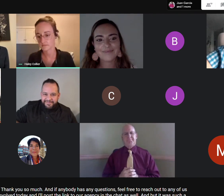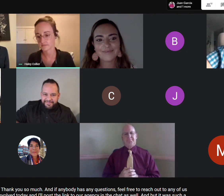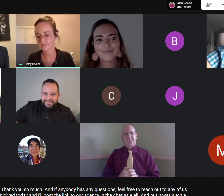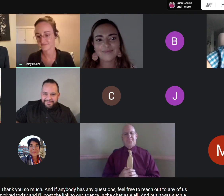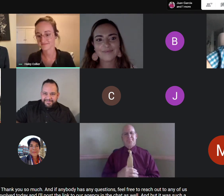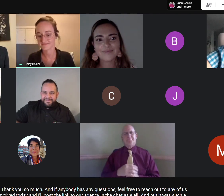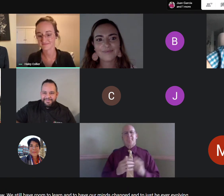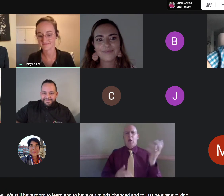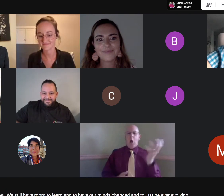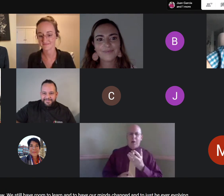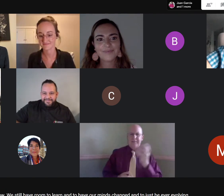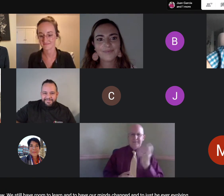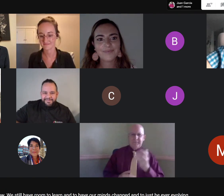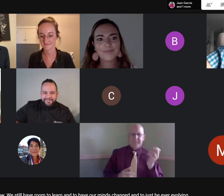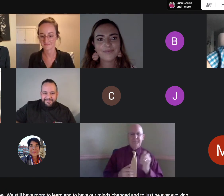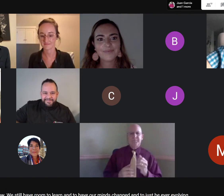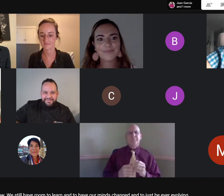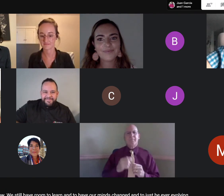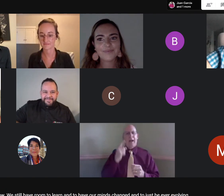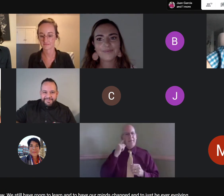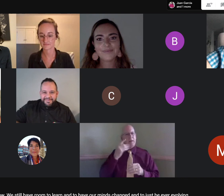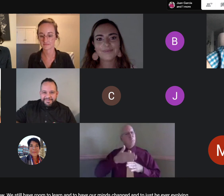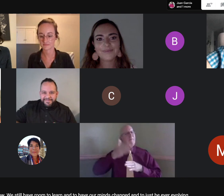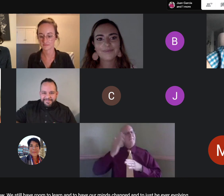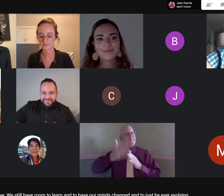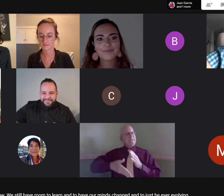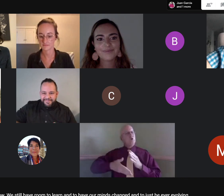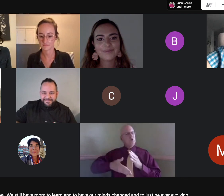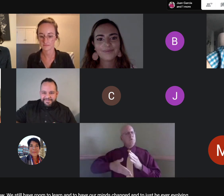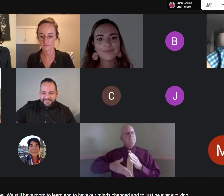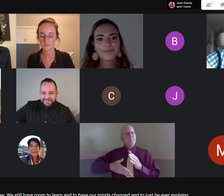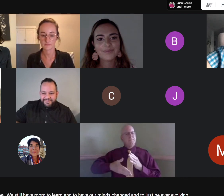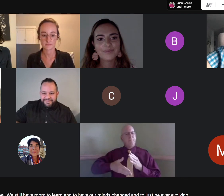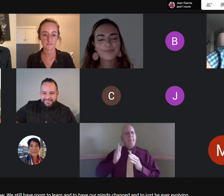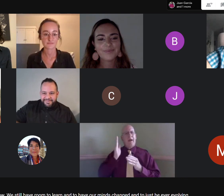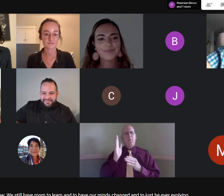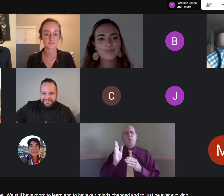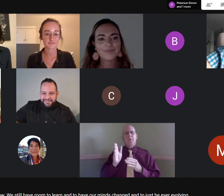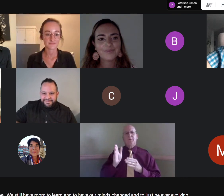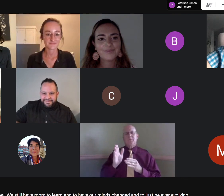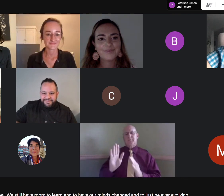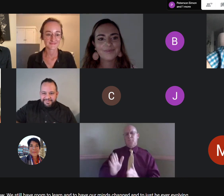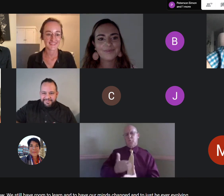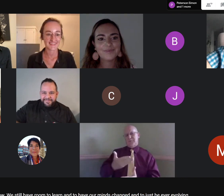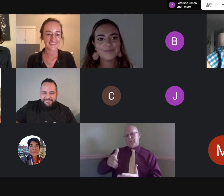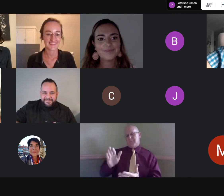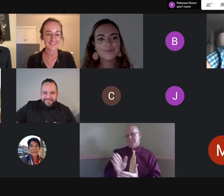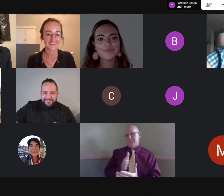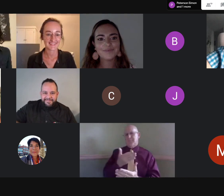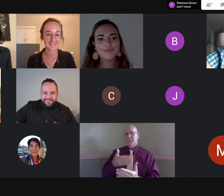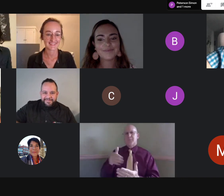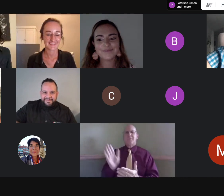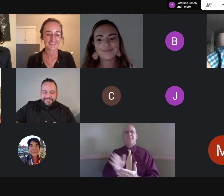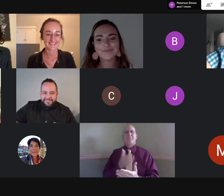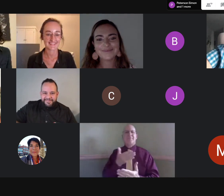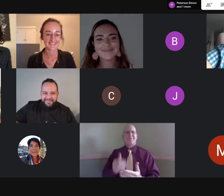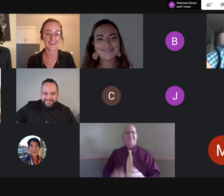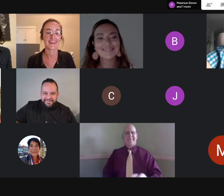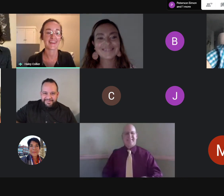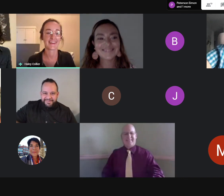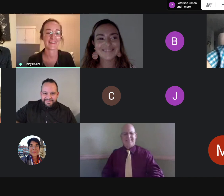Awesome. So I think we're going to close out now, and I'm going to be playing Bad Bunny.